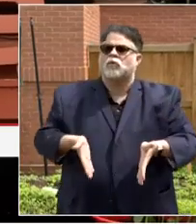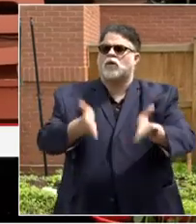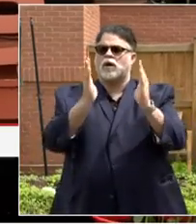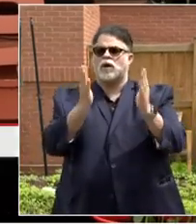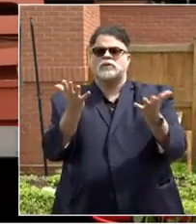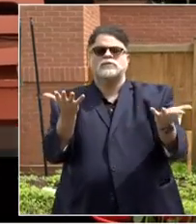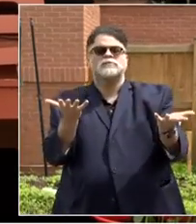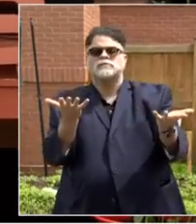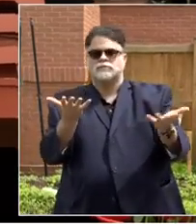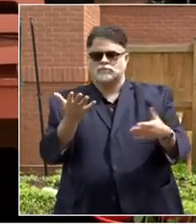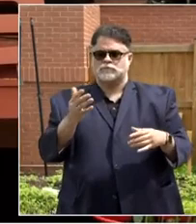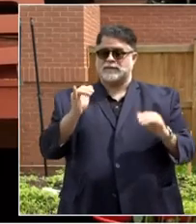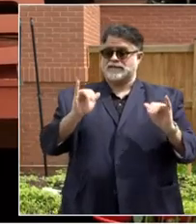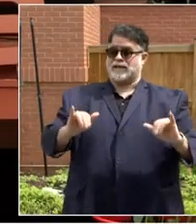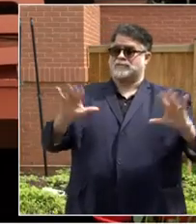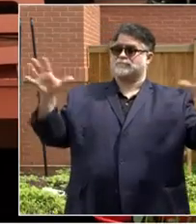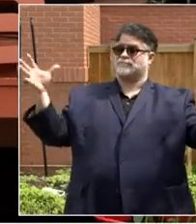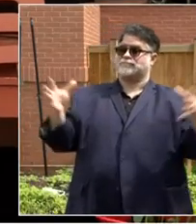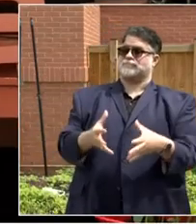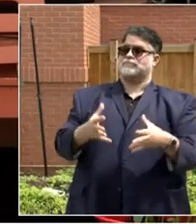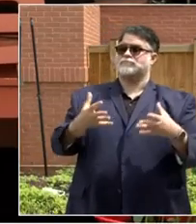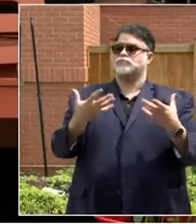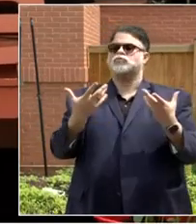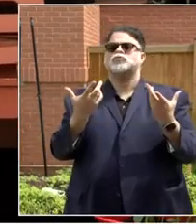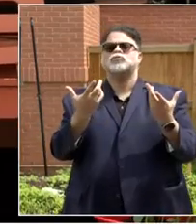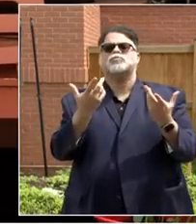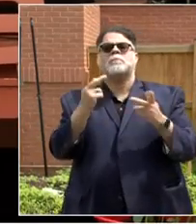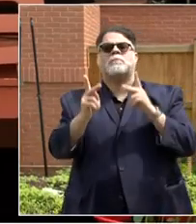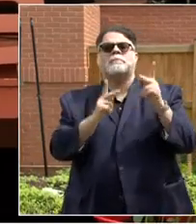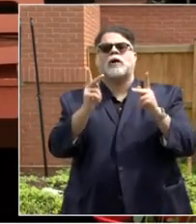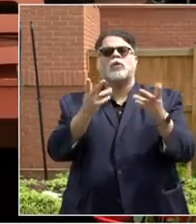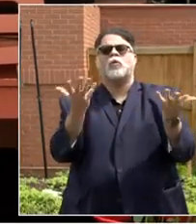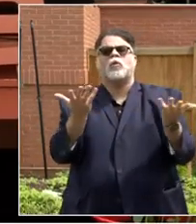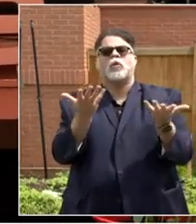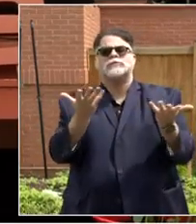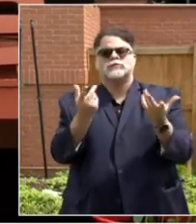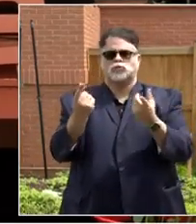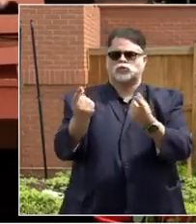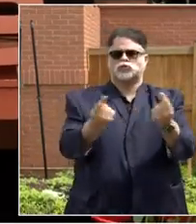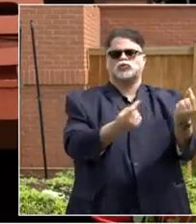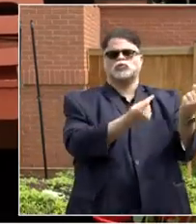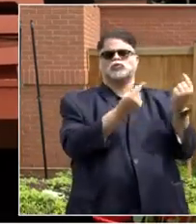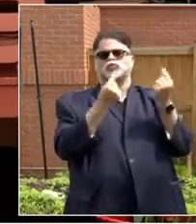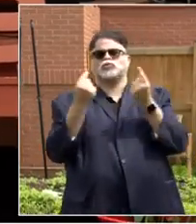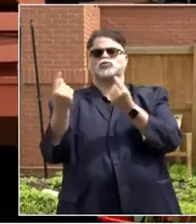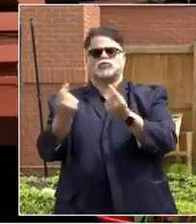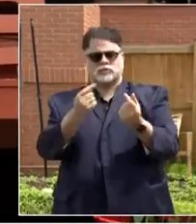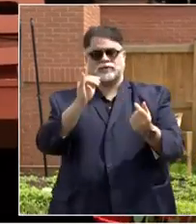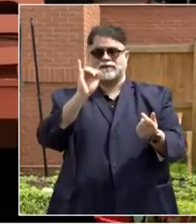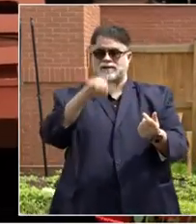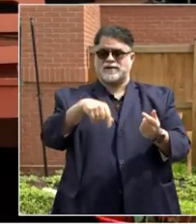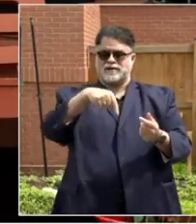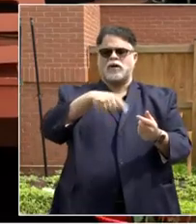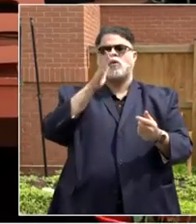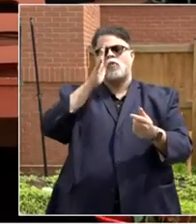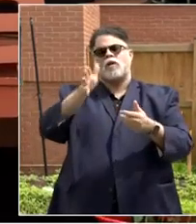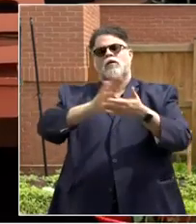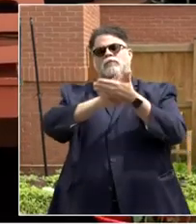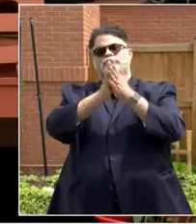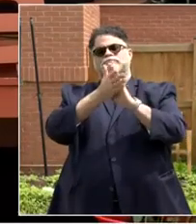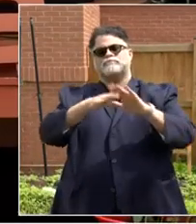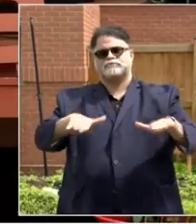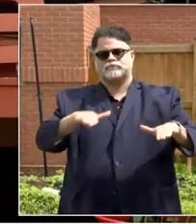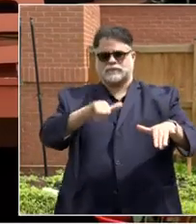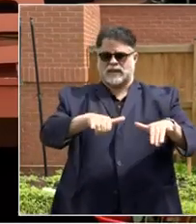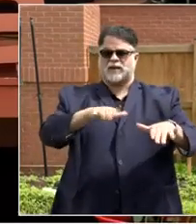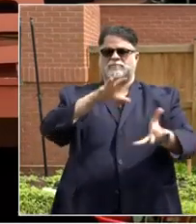from the community who are a part of the solution. When you look at Checker Enterprise and what you see right here, people don't know